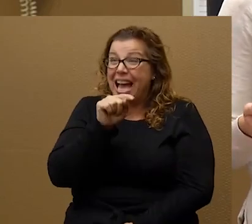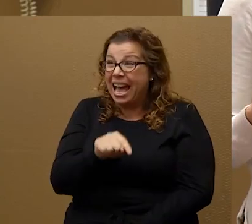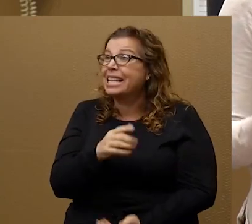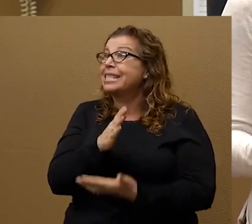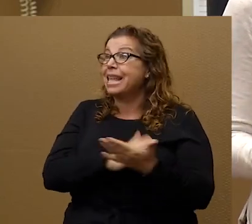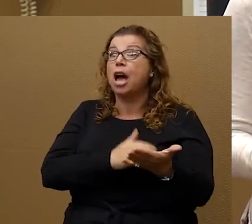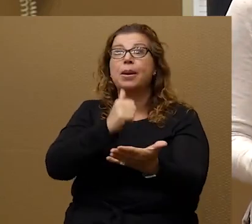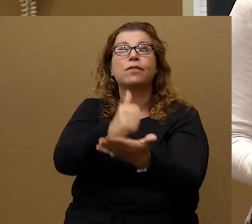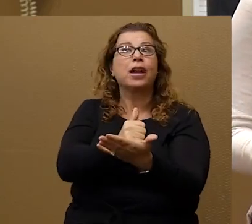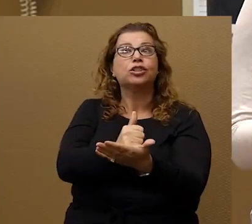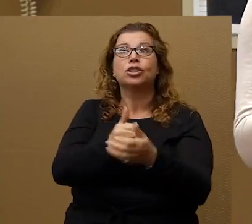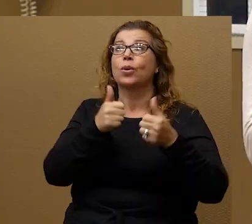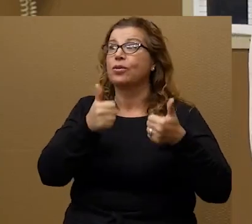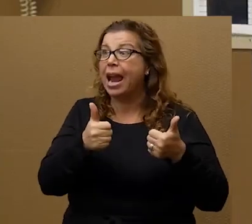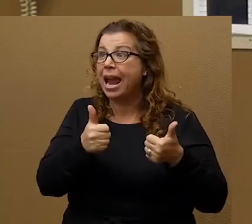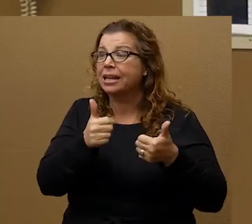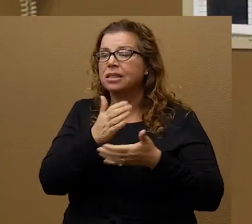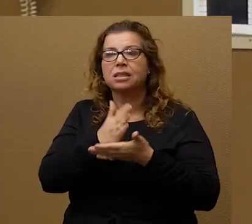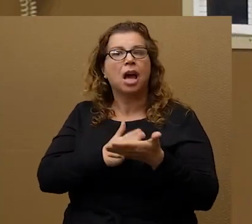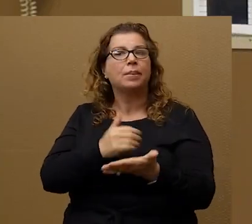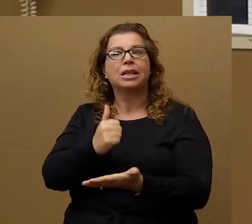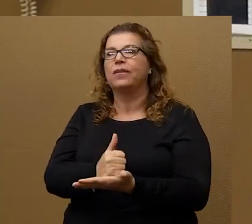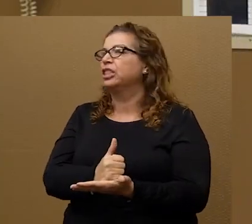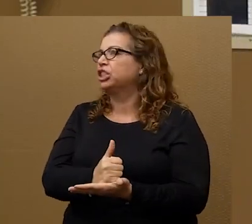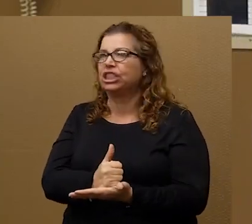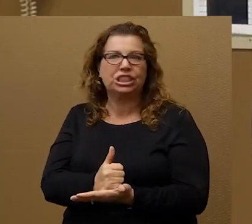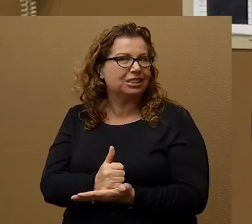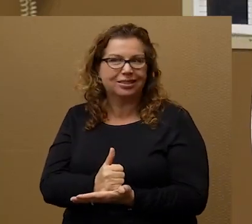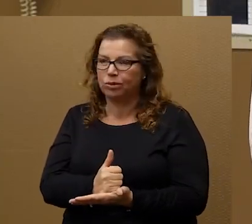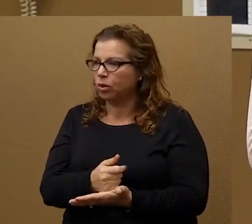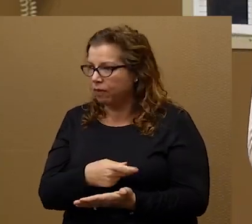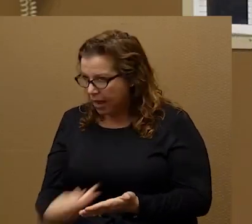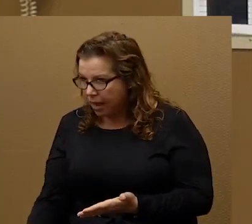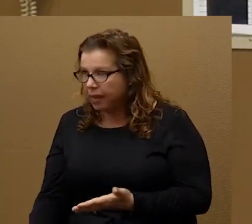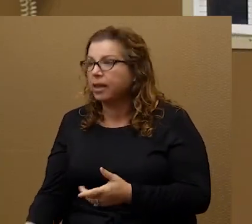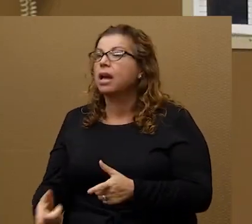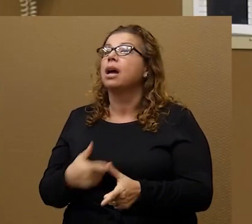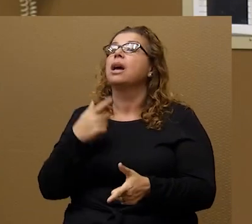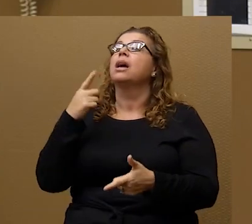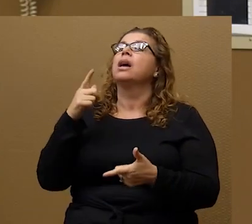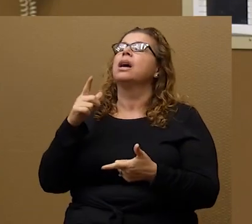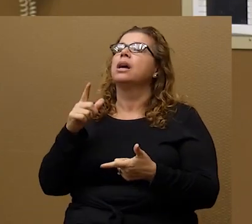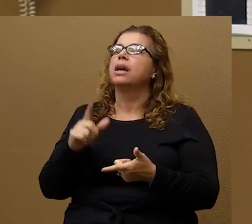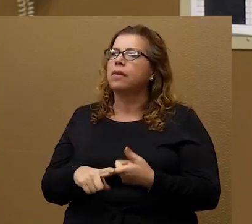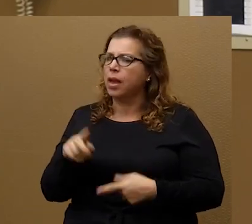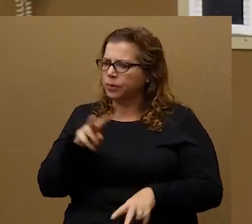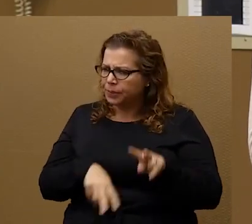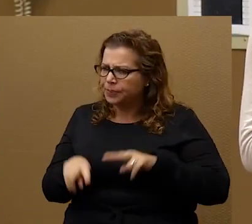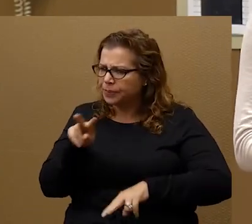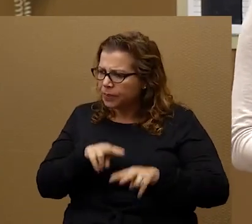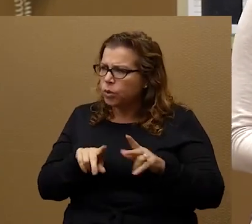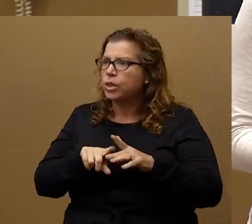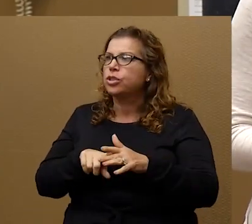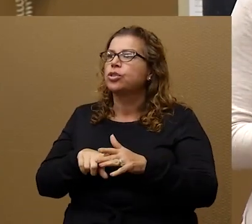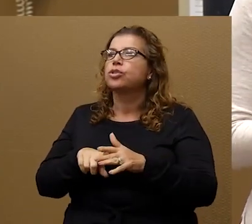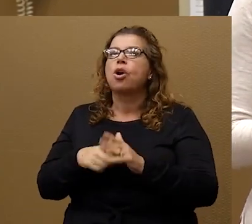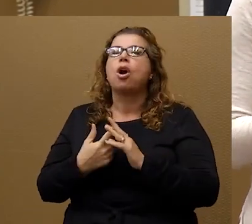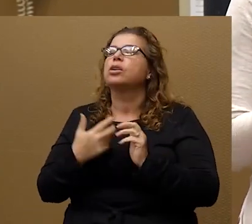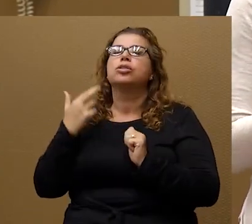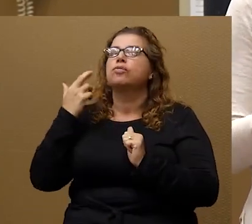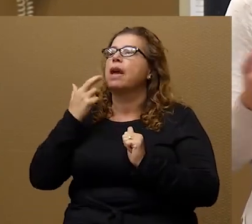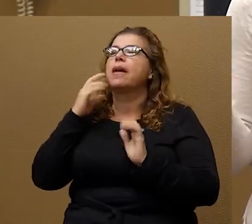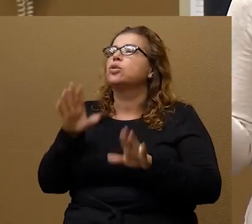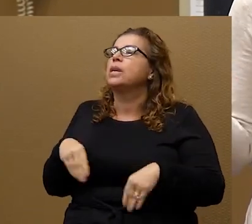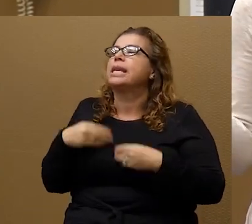not. Then we started to look really at the sensory piece and we started to implement 4 sensory breaks,